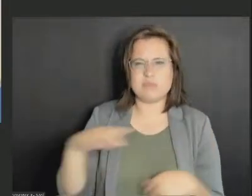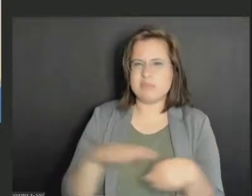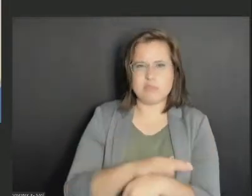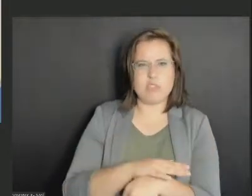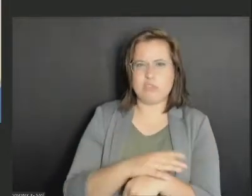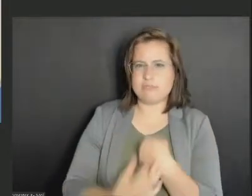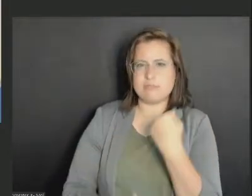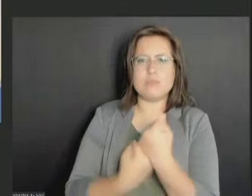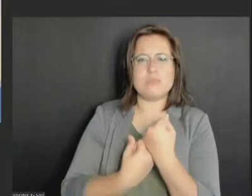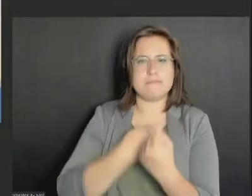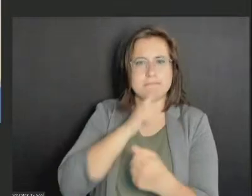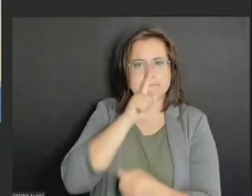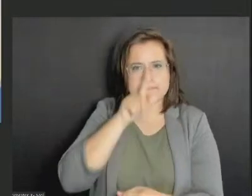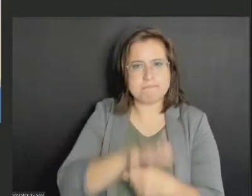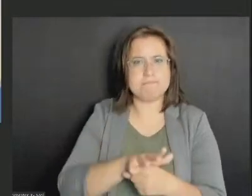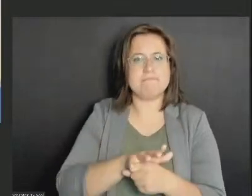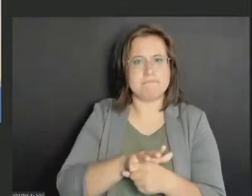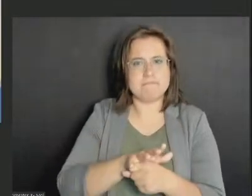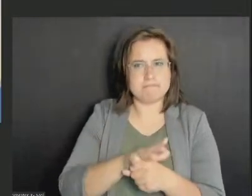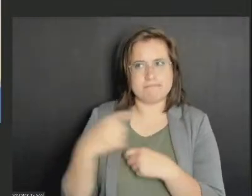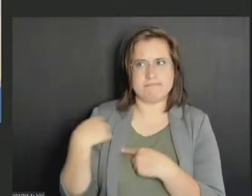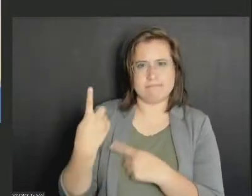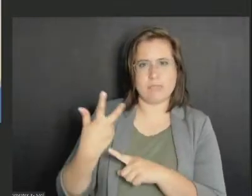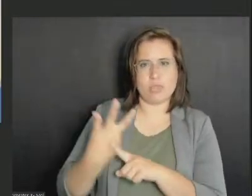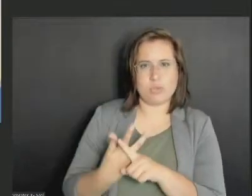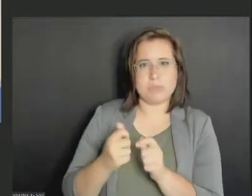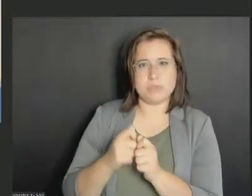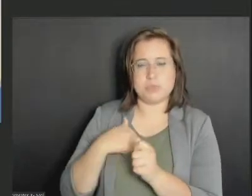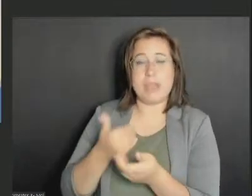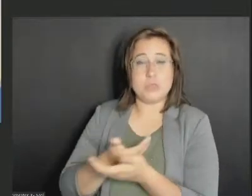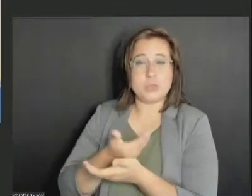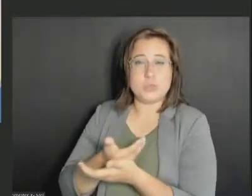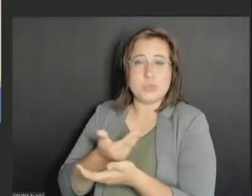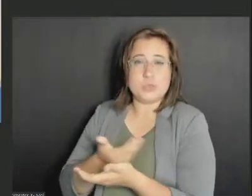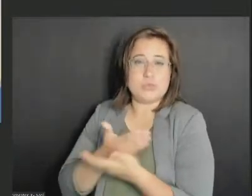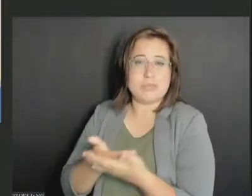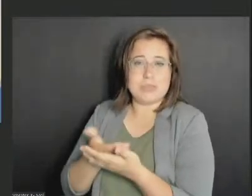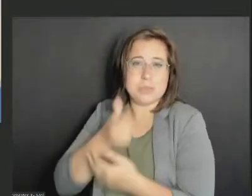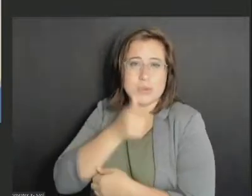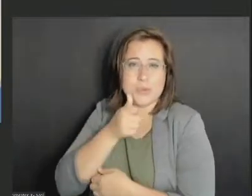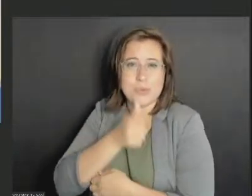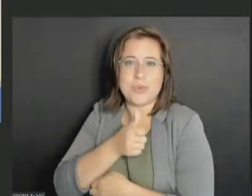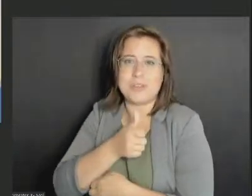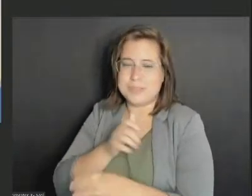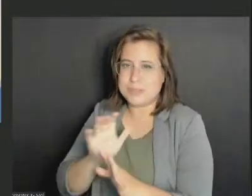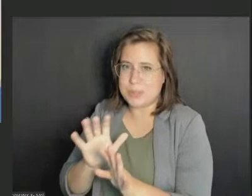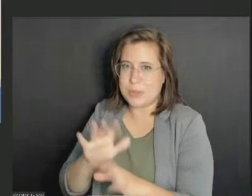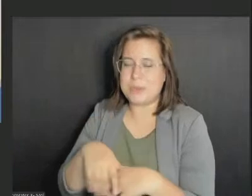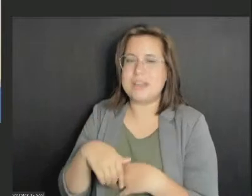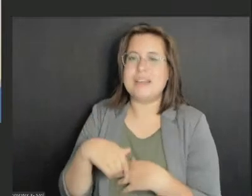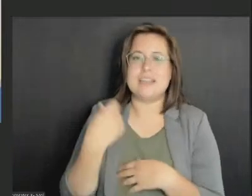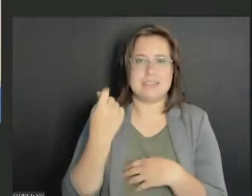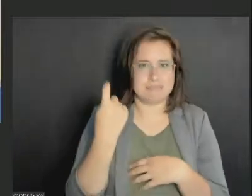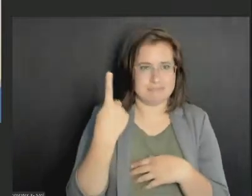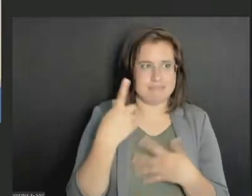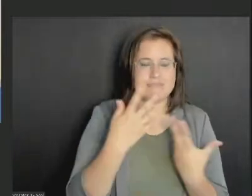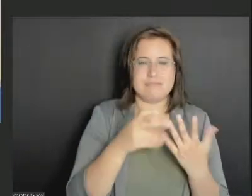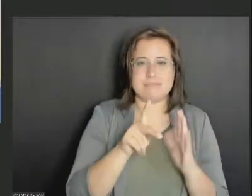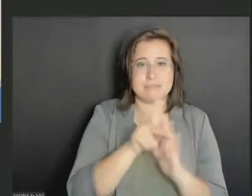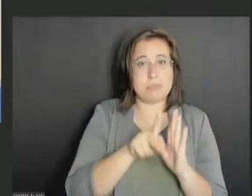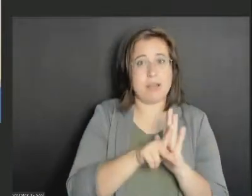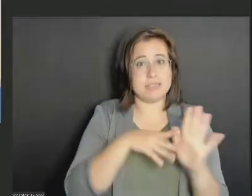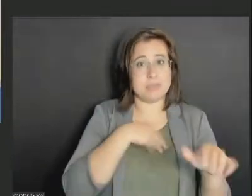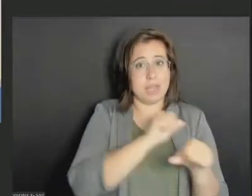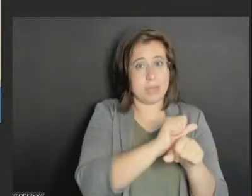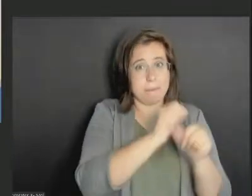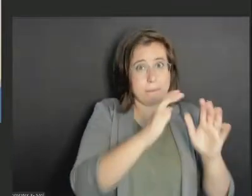my commitment to spend the last 3 months with my new baby girl, and I do not take for granted that it is the policies by my employer that made it